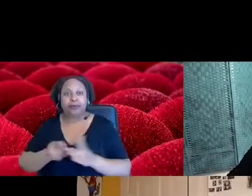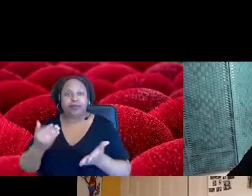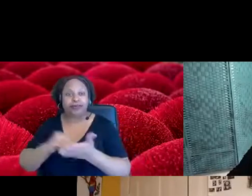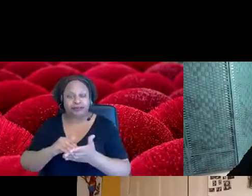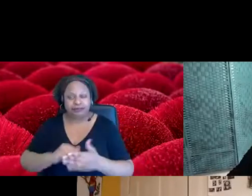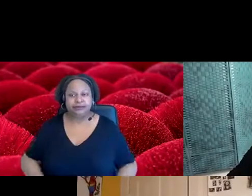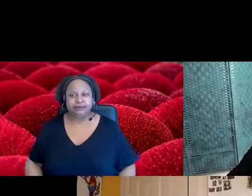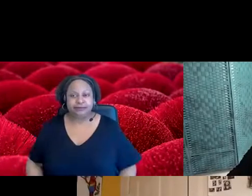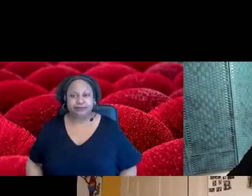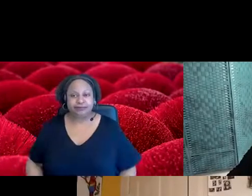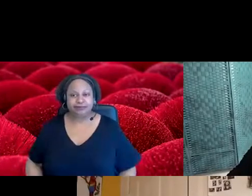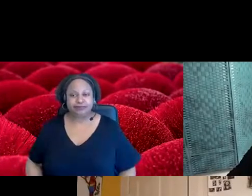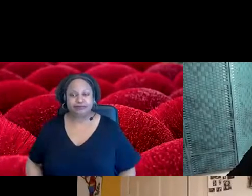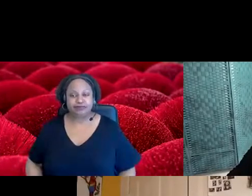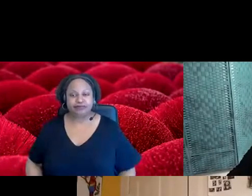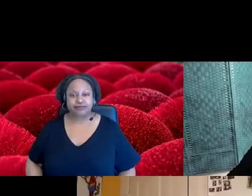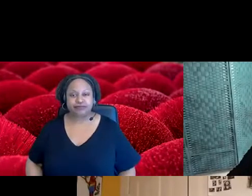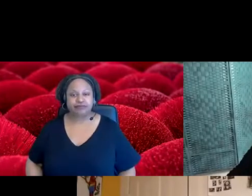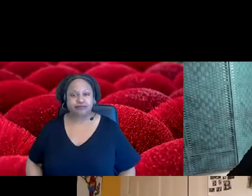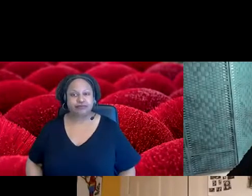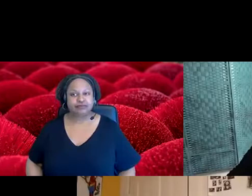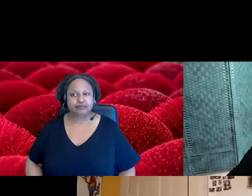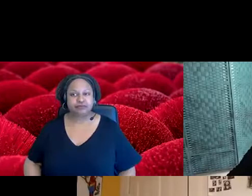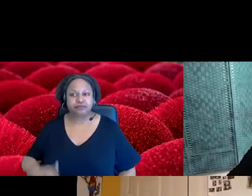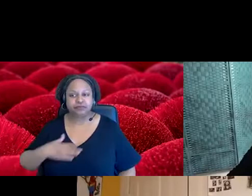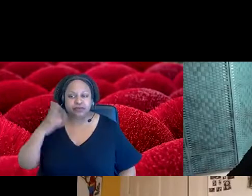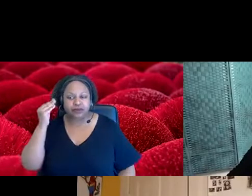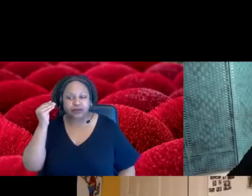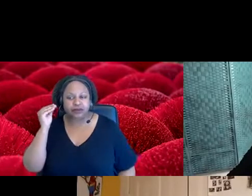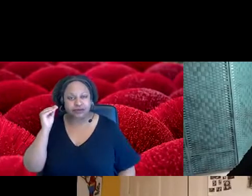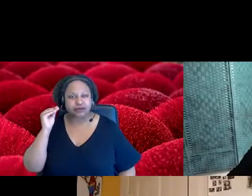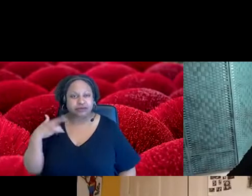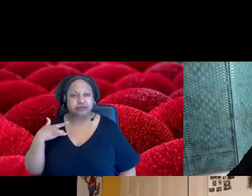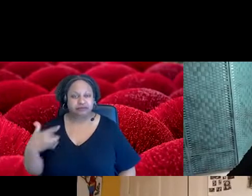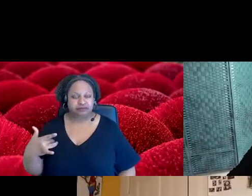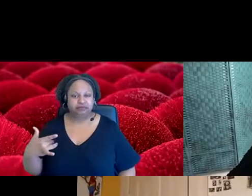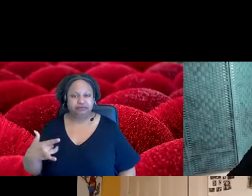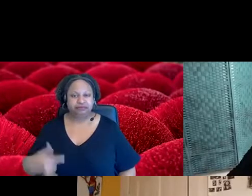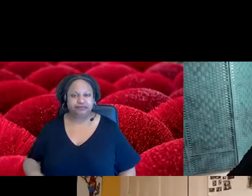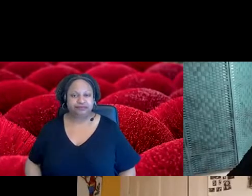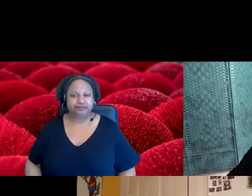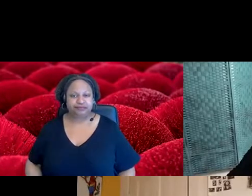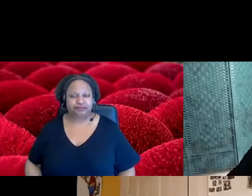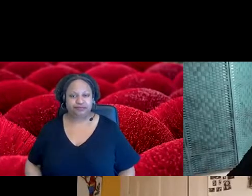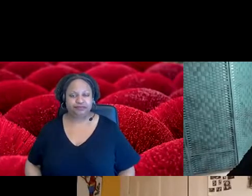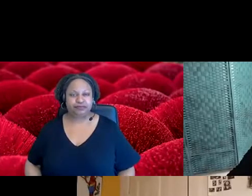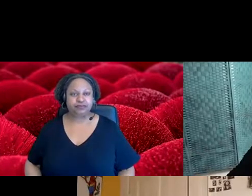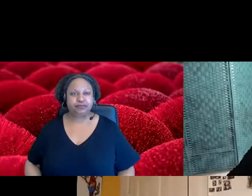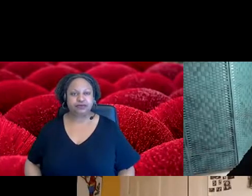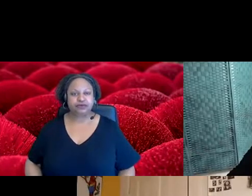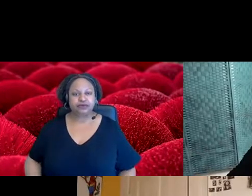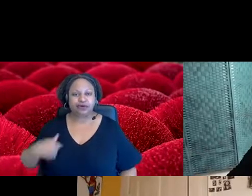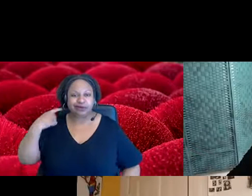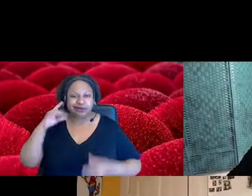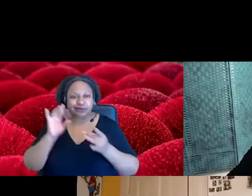so that's sort of my makeup. So that if you can take what I just said and you know, apply it to a